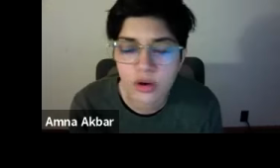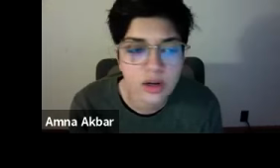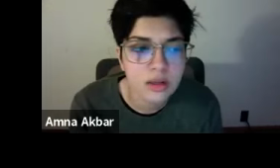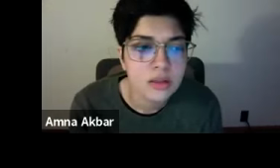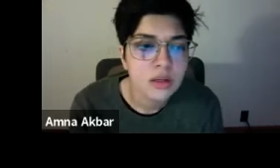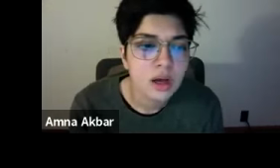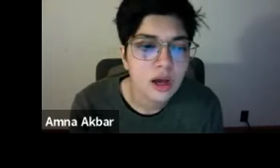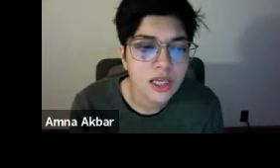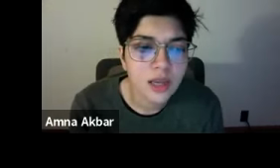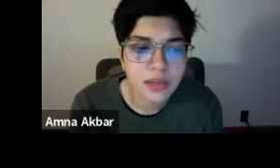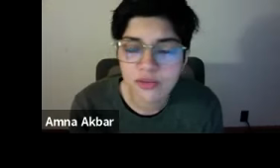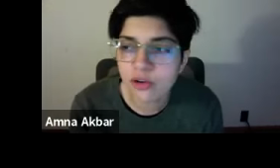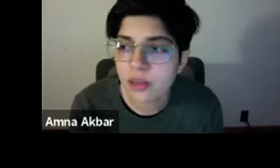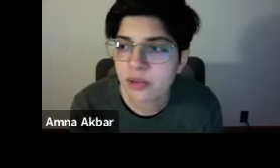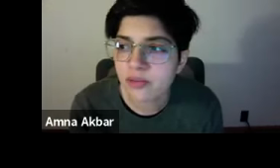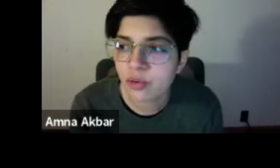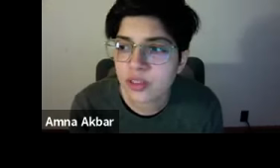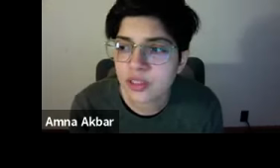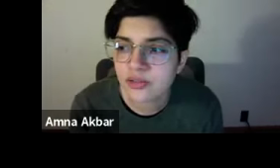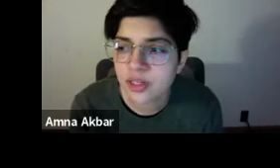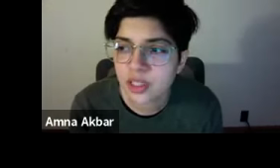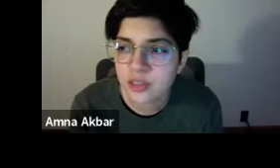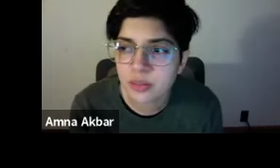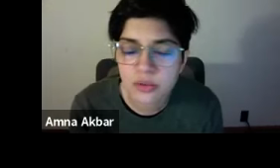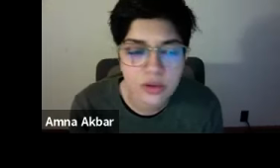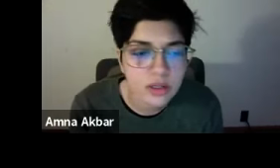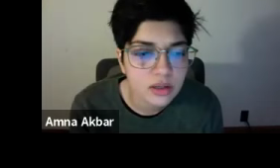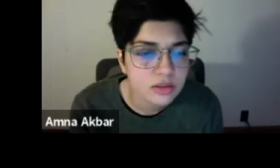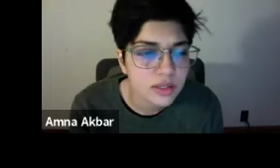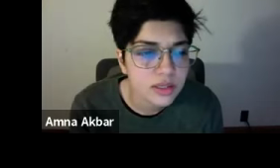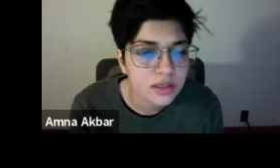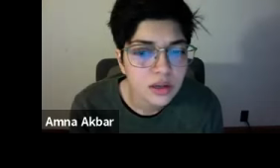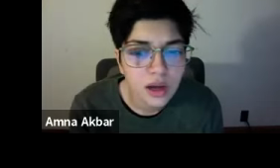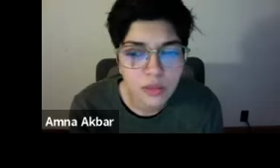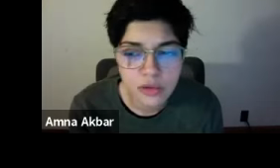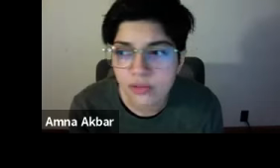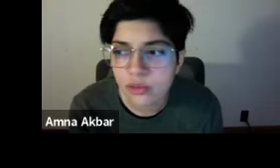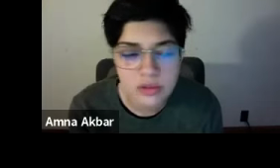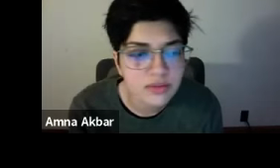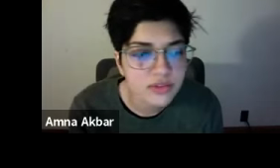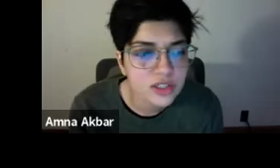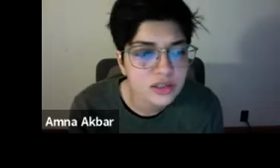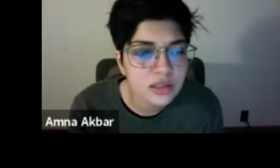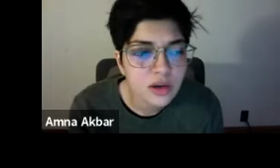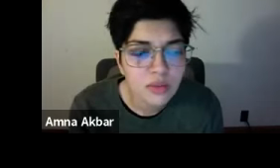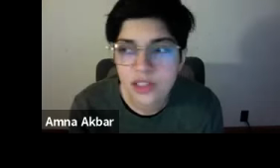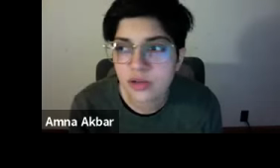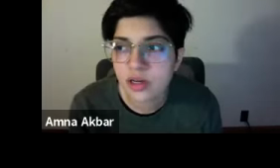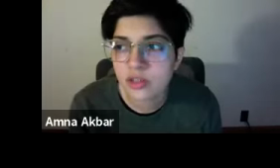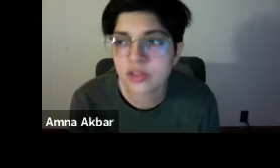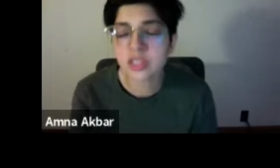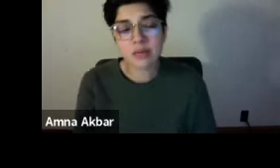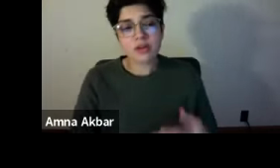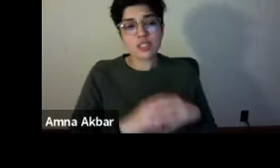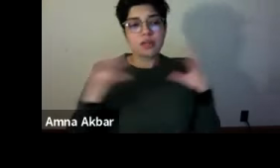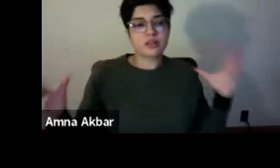the Florida campaign for Amendment 4 to enfranchise people who are incarcerated, who have criminal convictions, right? So here,